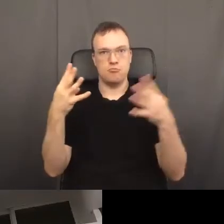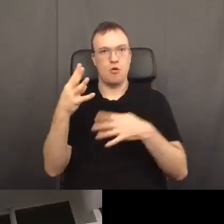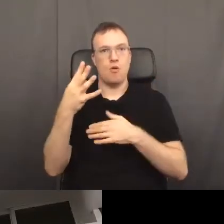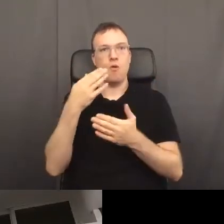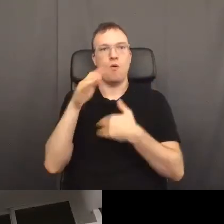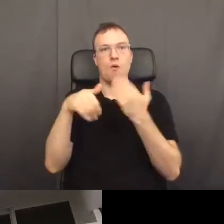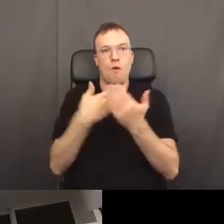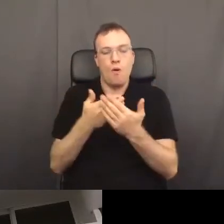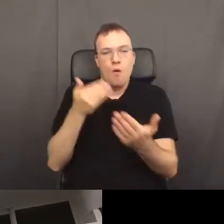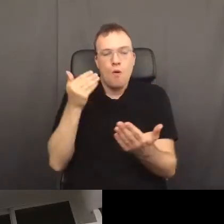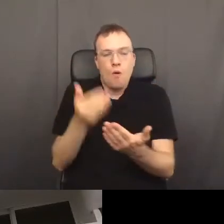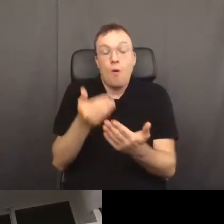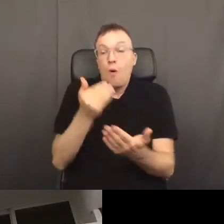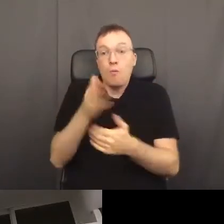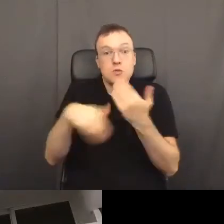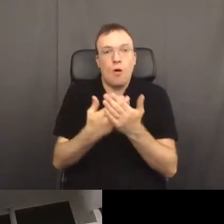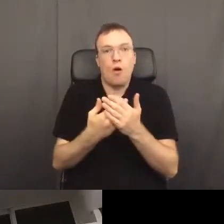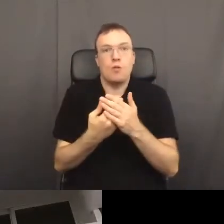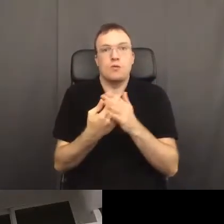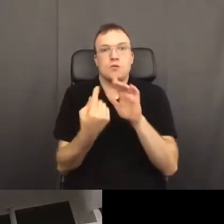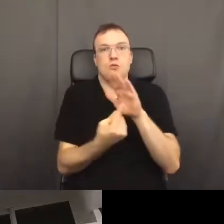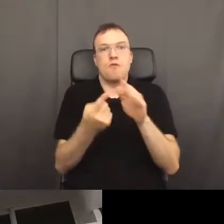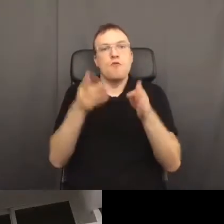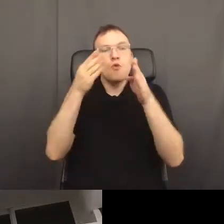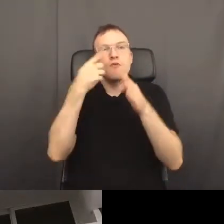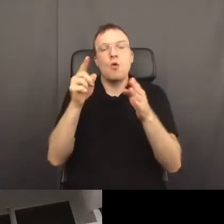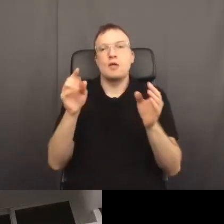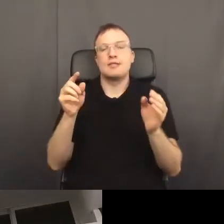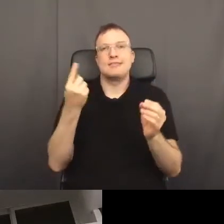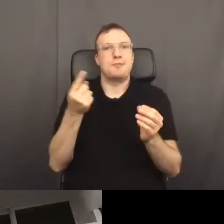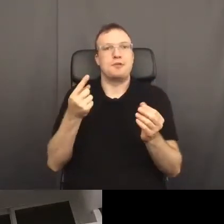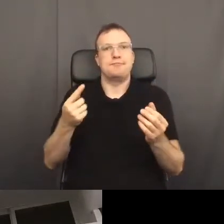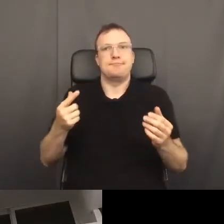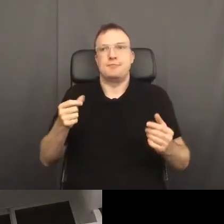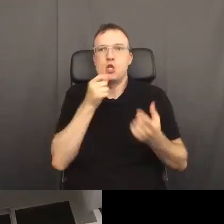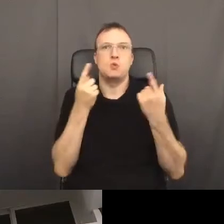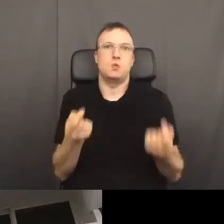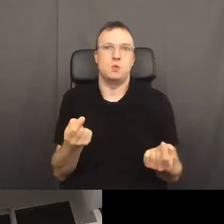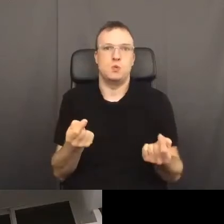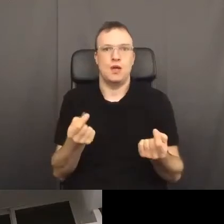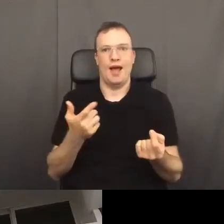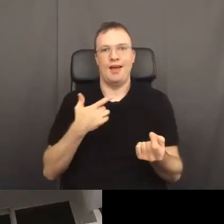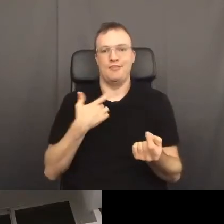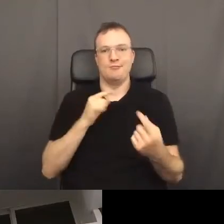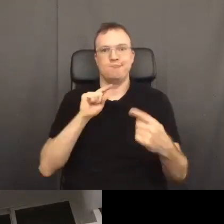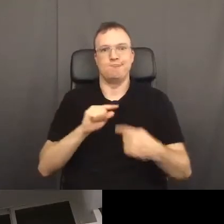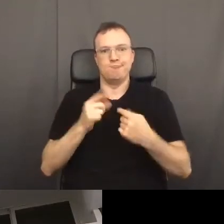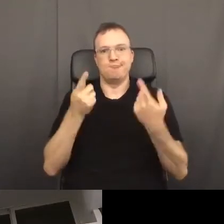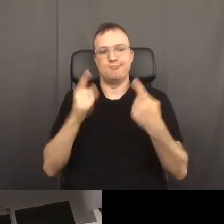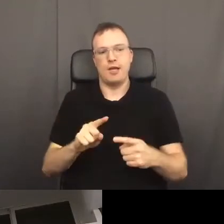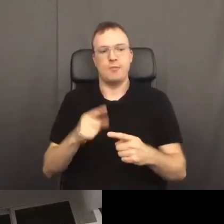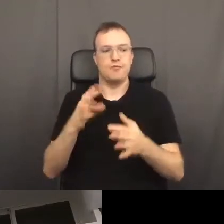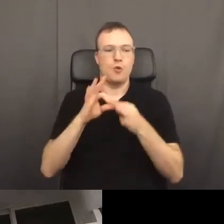solitary confinement for something that you haven't even done. I think there's a struggle going on in talking